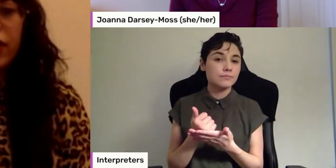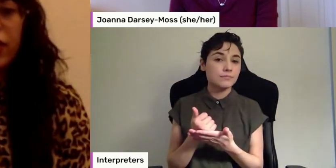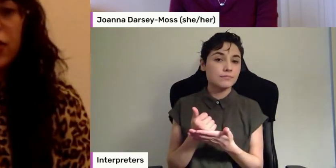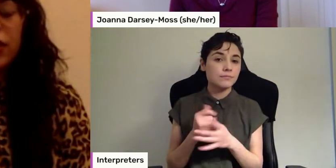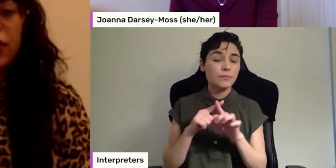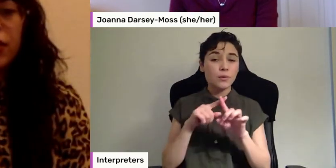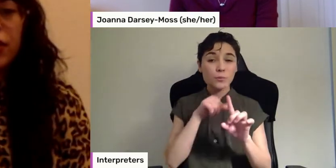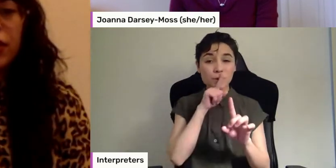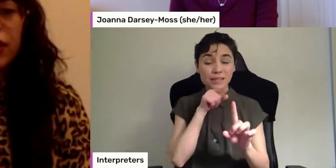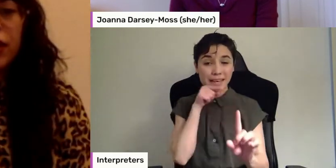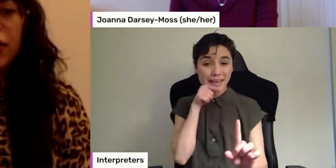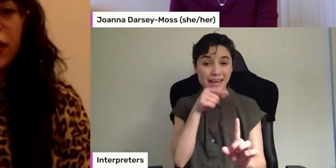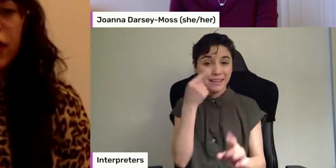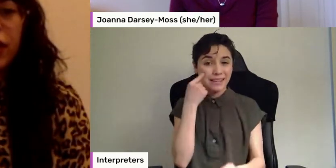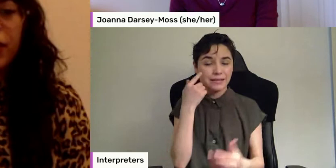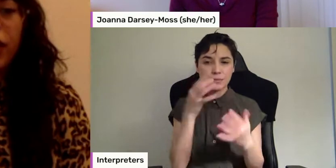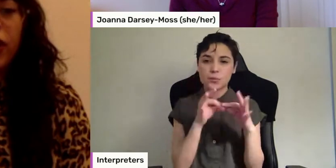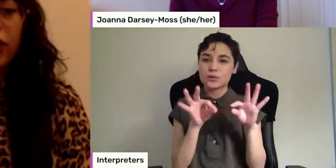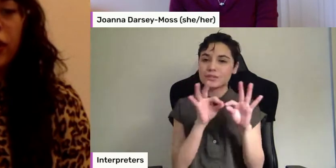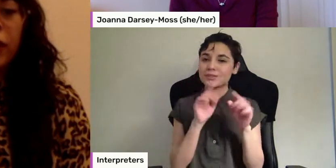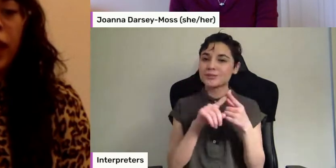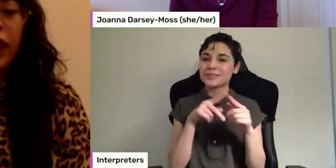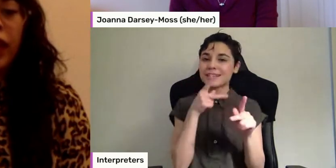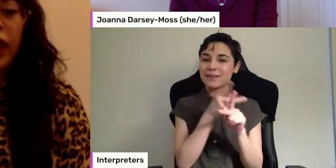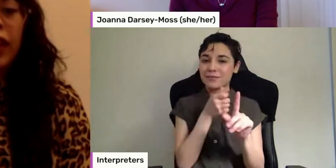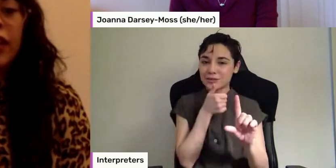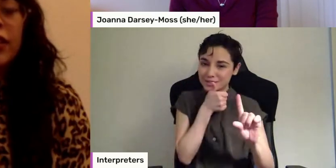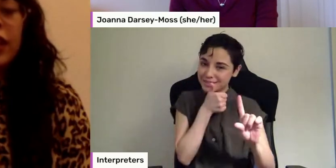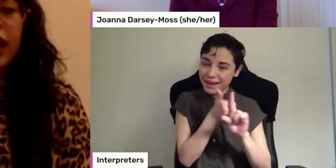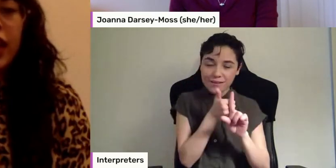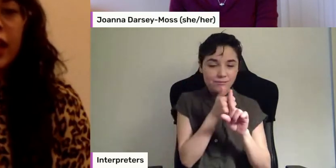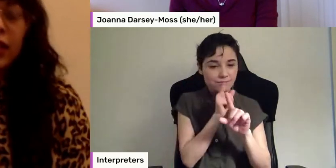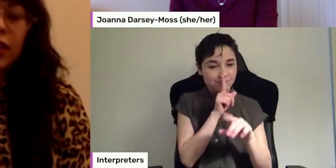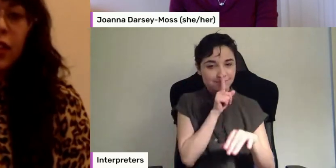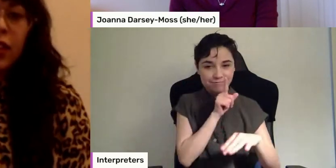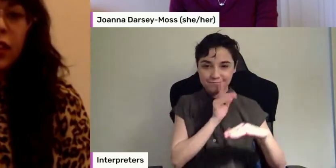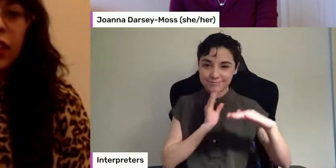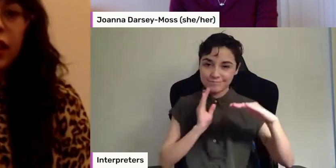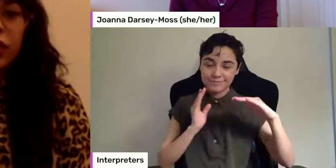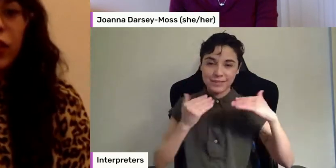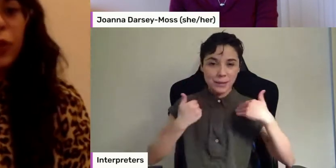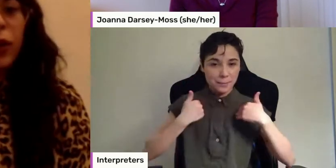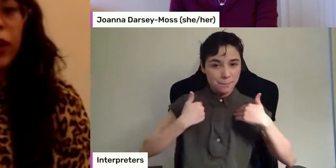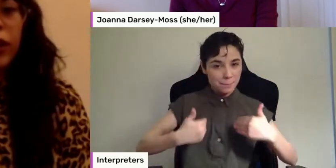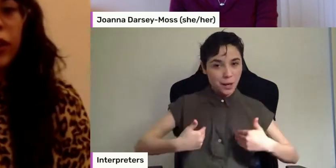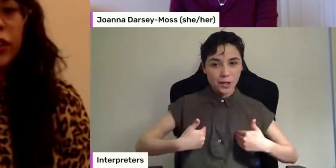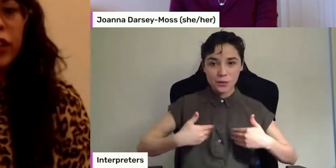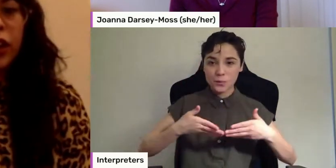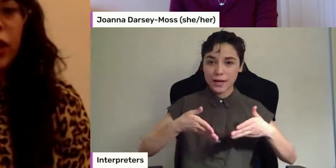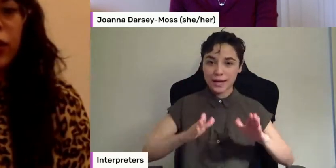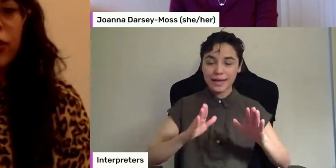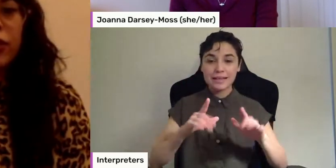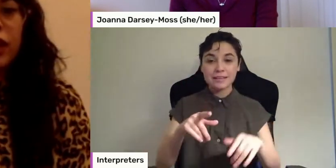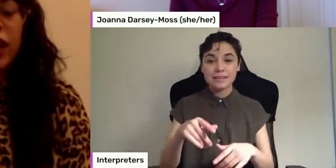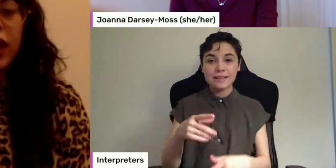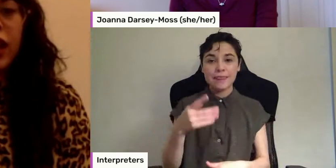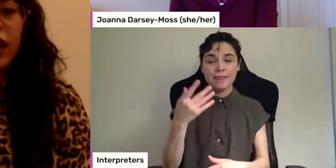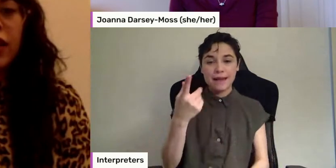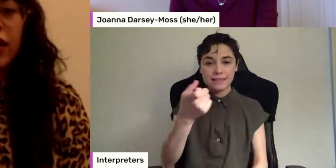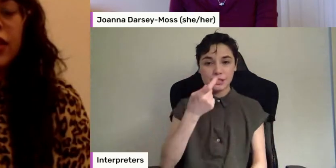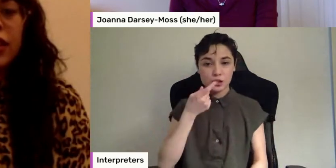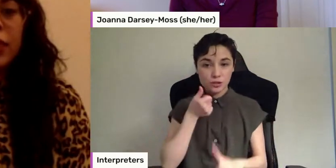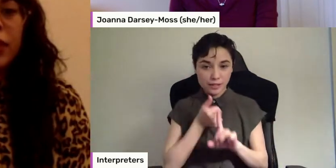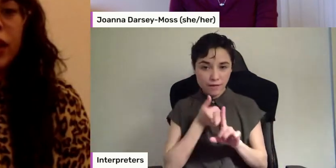taking care of yourself in a very bodily way, like, did I eat? Did I drink water? You know, did